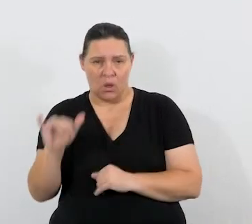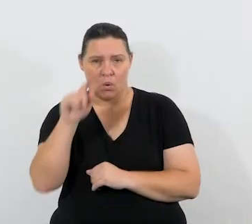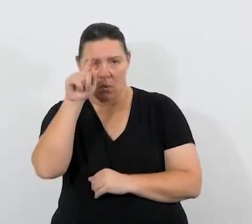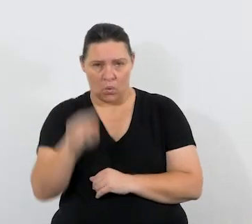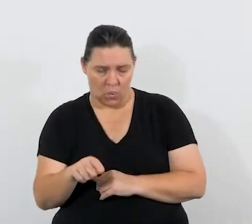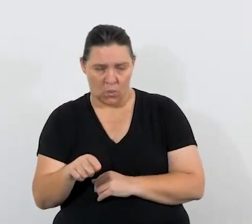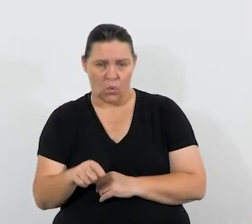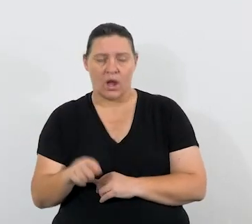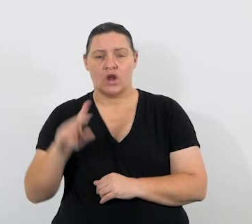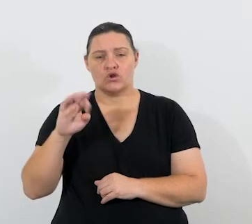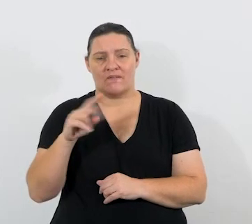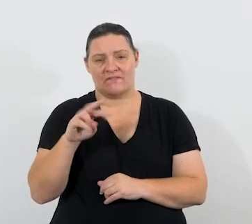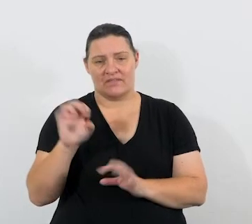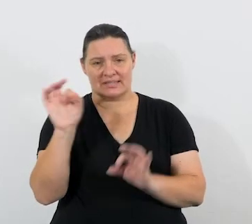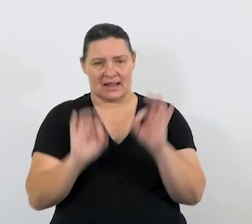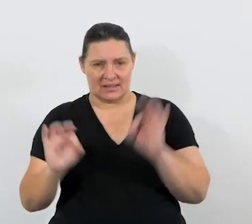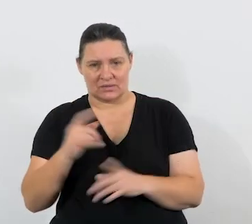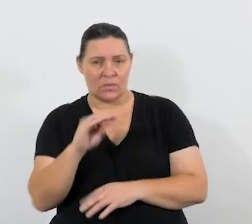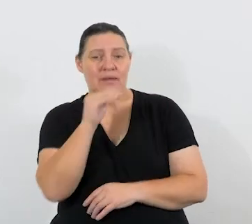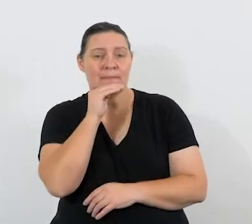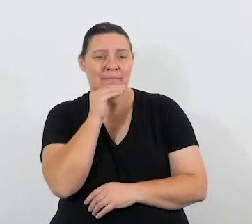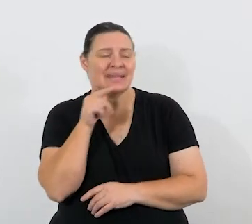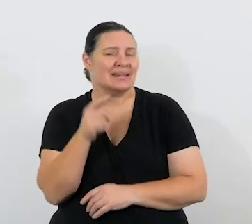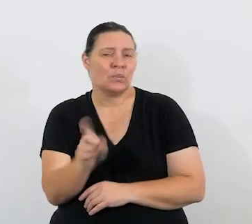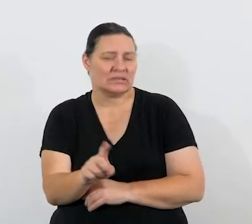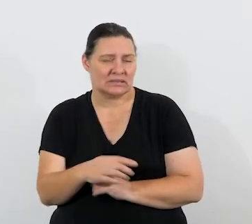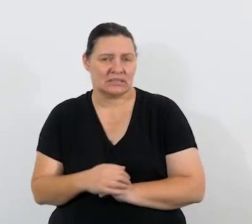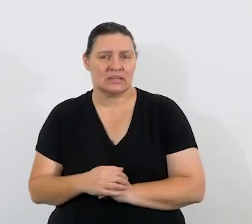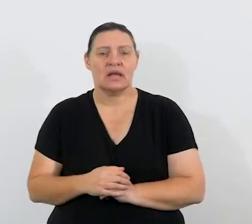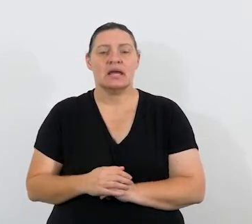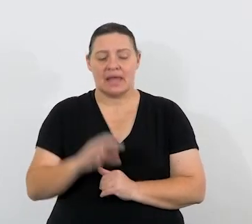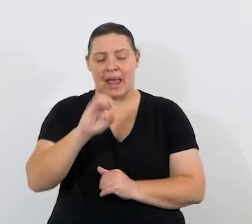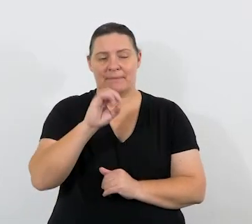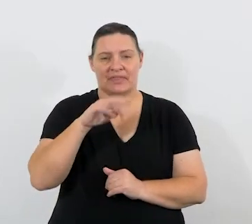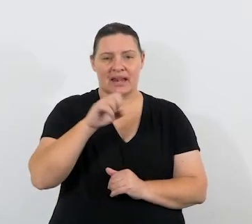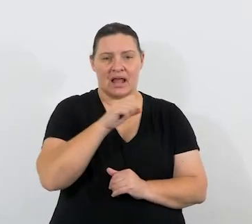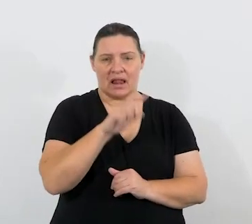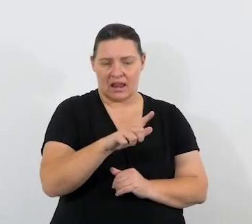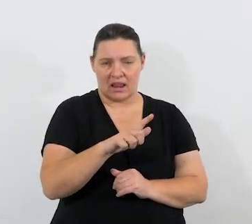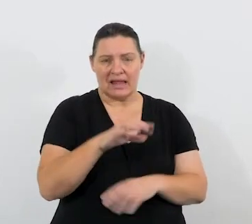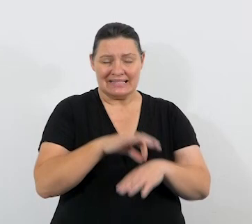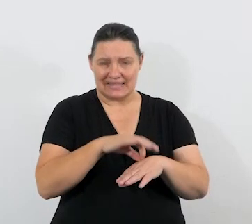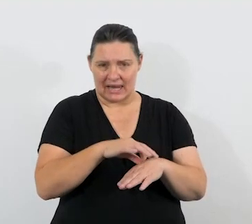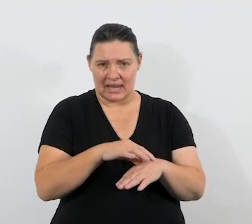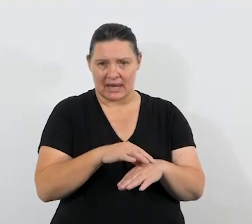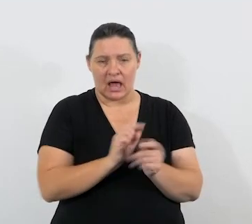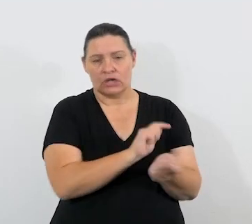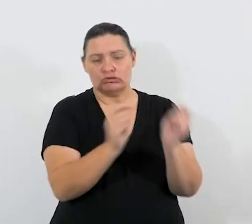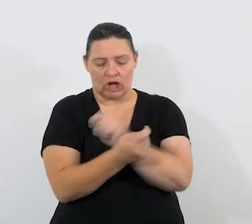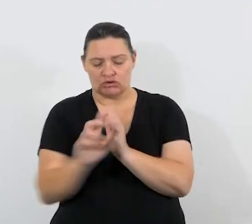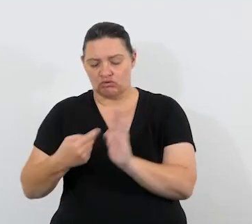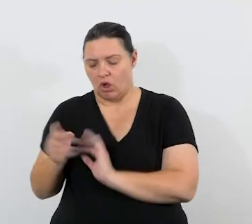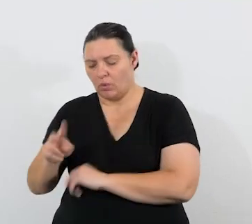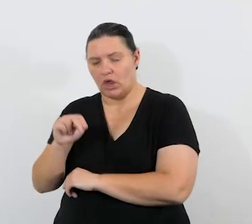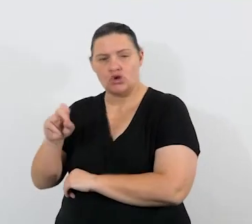here, are made up of nerve cells. So what we mean in this point is that the epithelial cells in the skin cannot